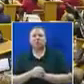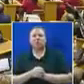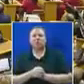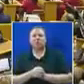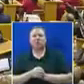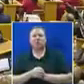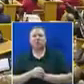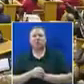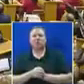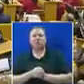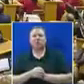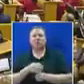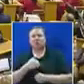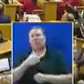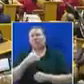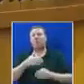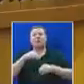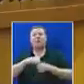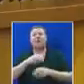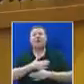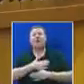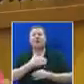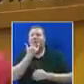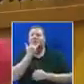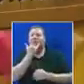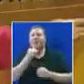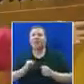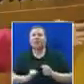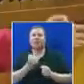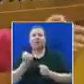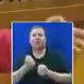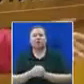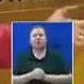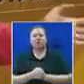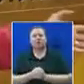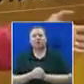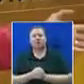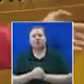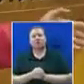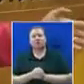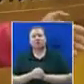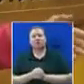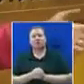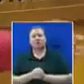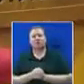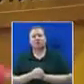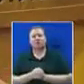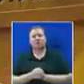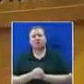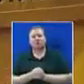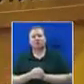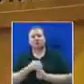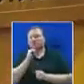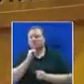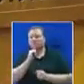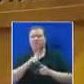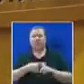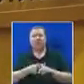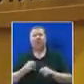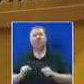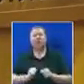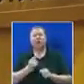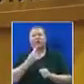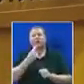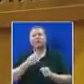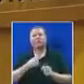I'm in love. I'm happily married. Please. I don't have an ex-wife that says I was beating her up. And point for of your order,